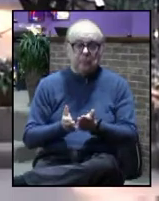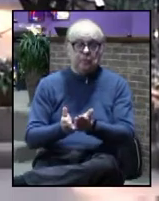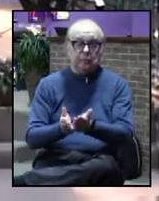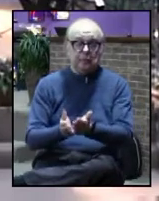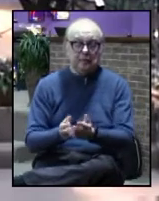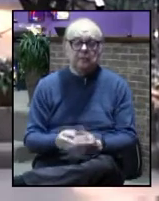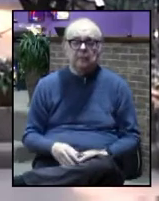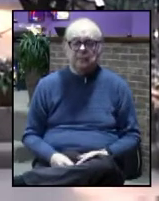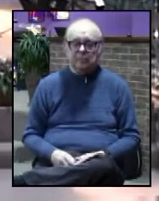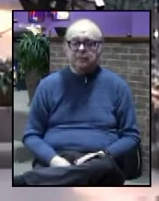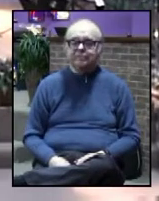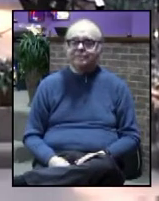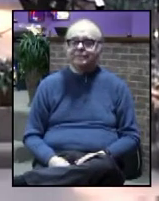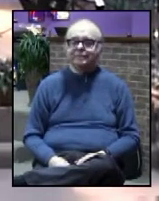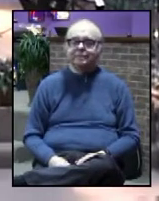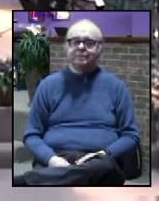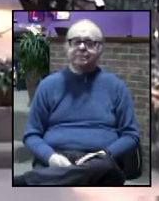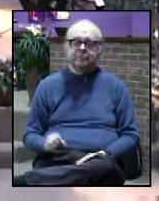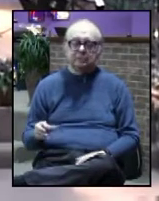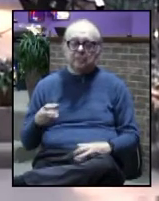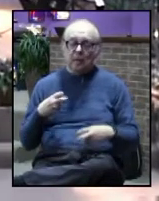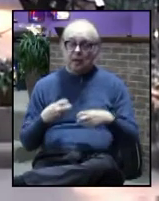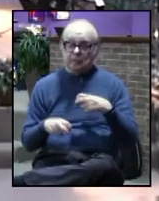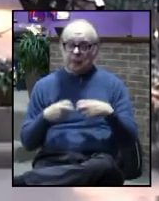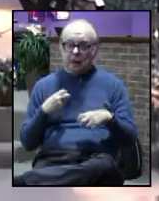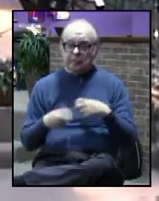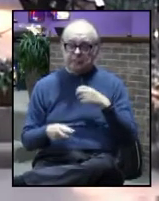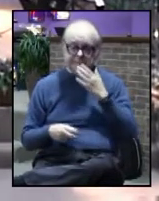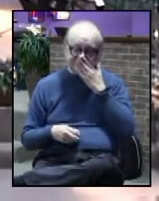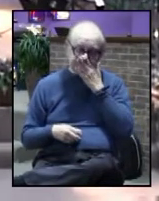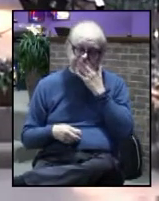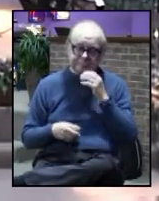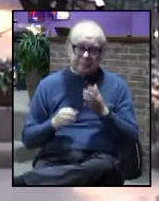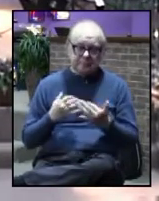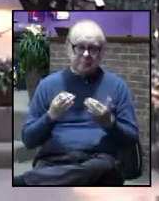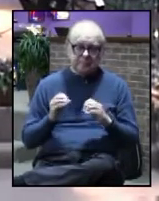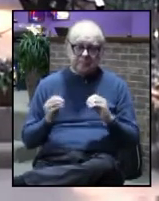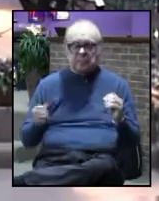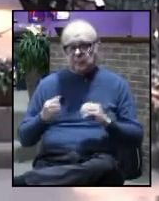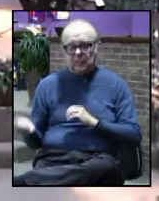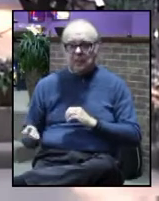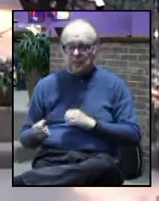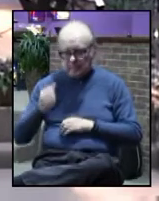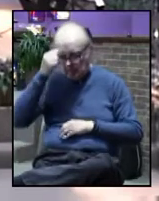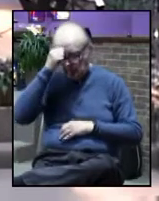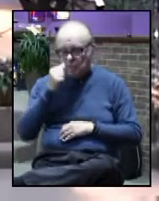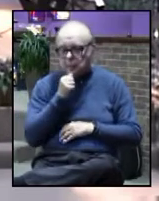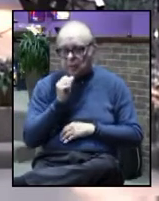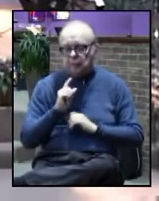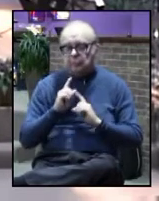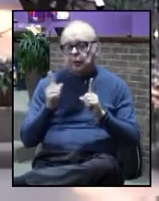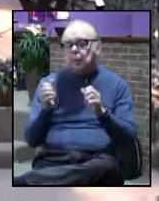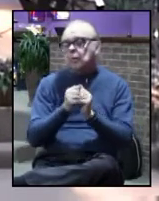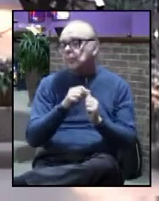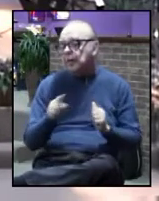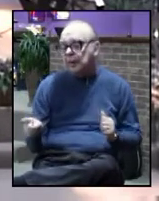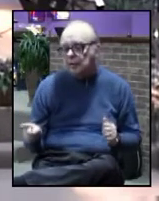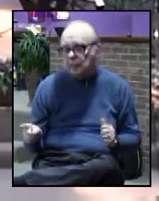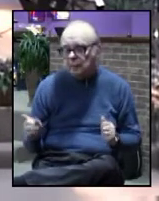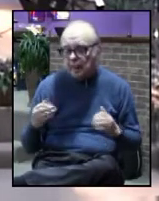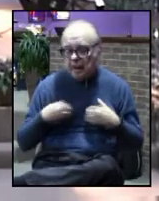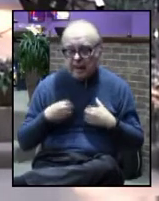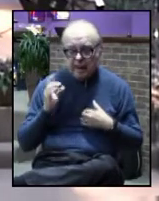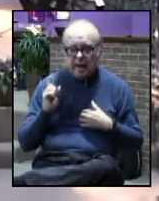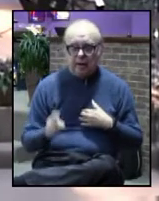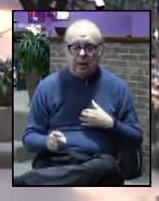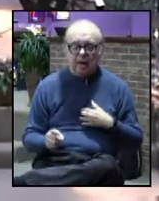Okay? Well, the problem was, none of the other adults would go with them. And they had to